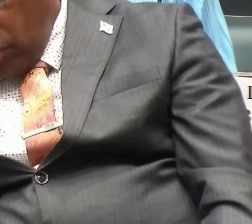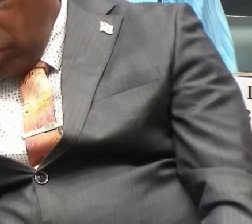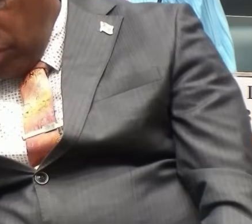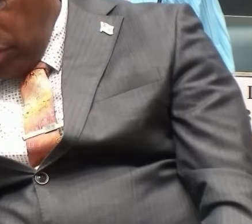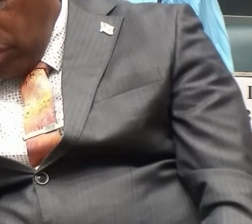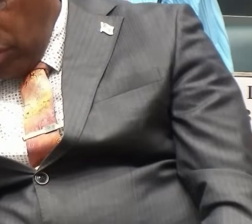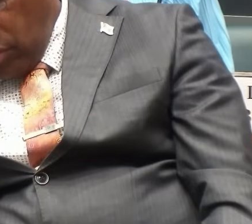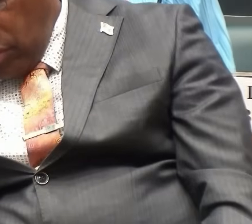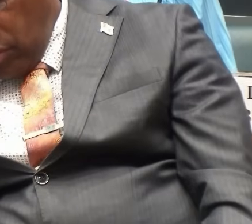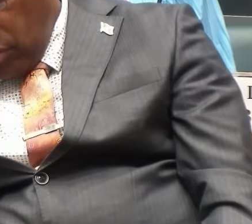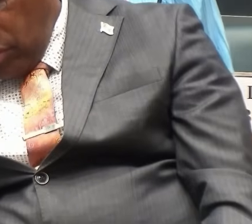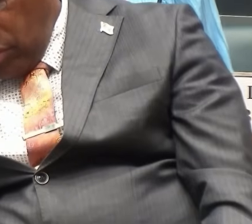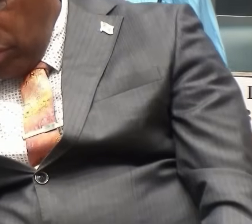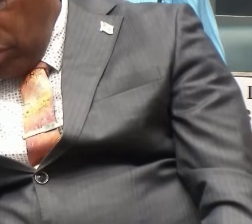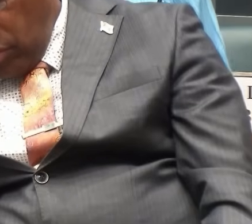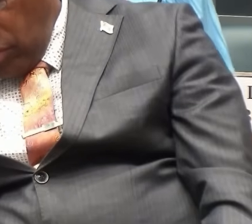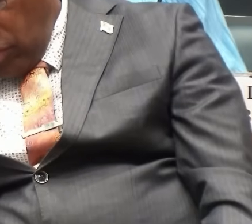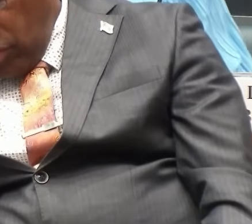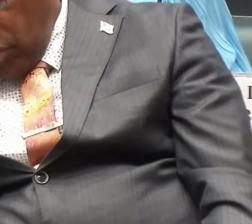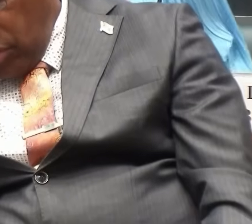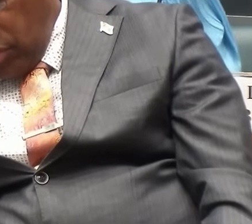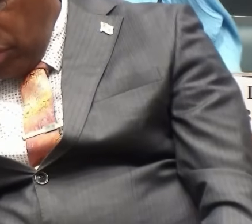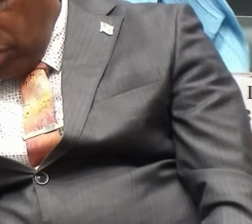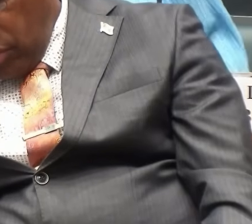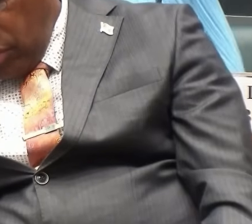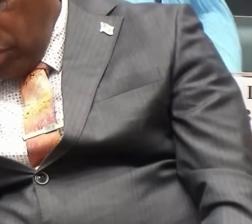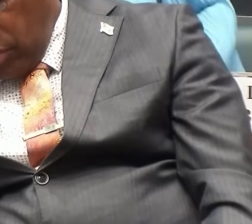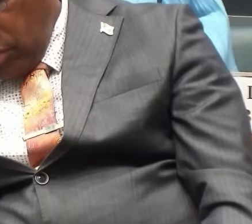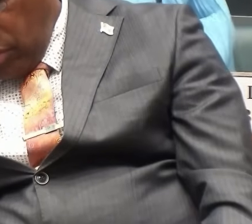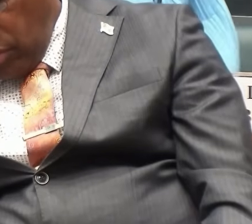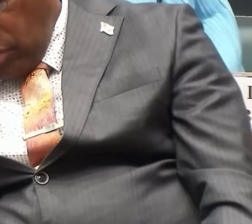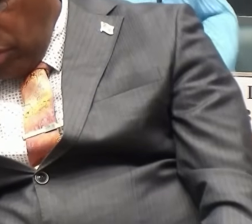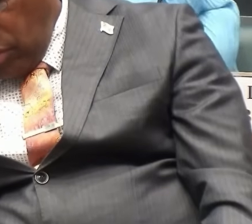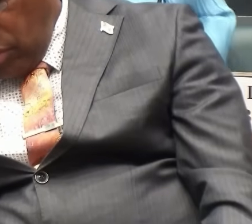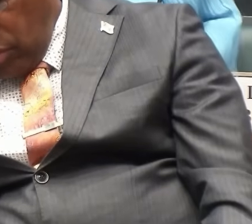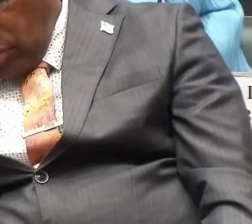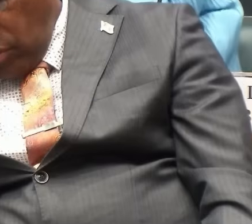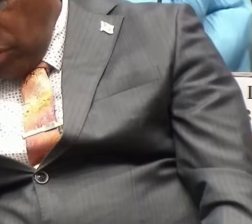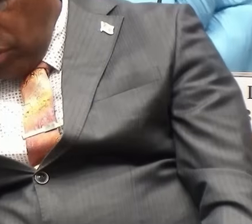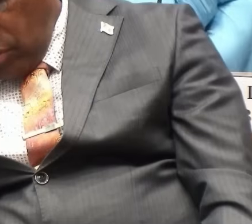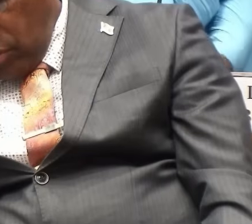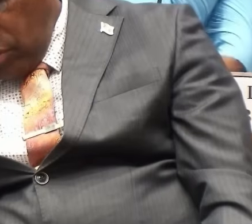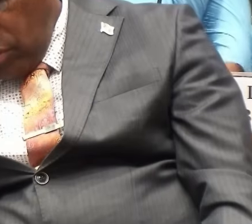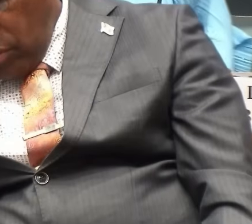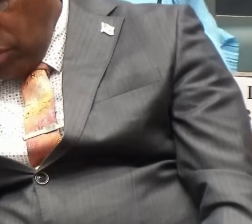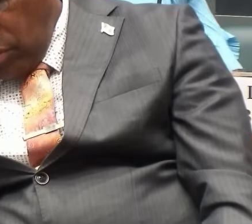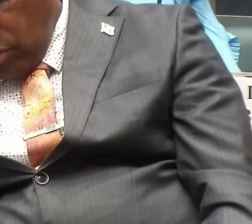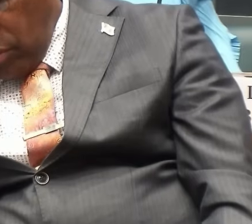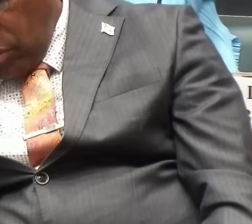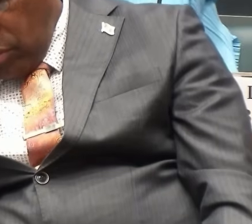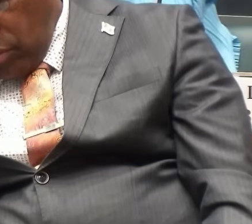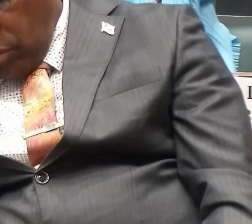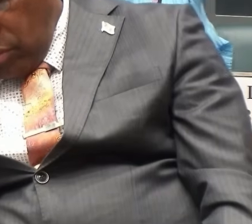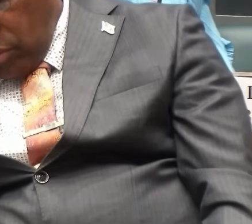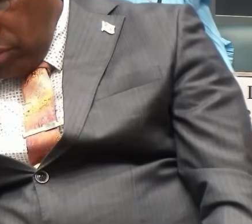tell him, Mr. because that was a very insulting comment. I didn't come into politics to